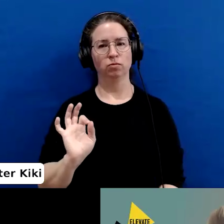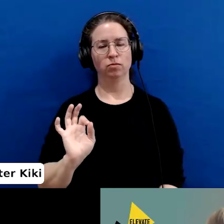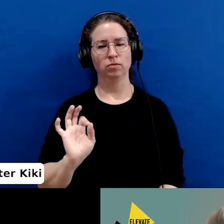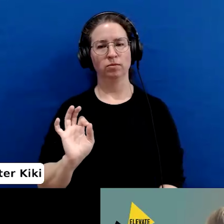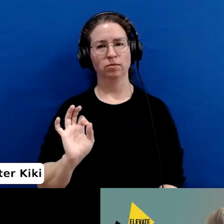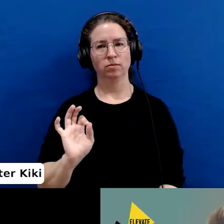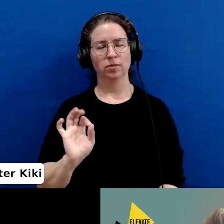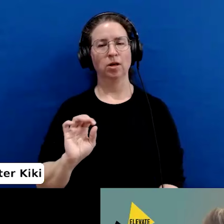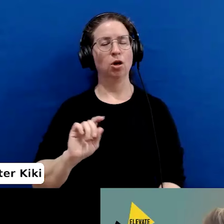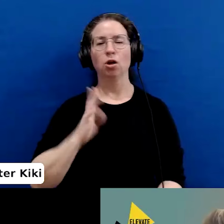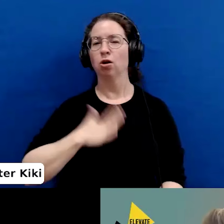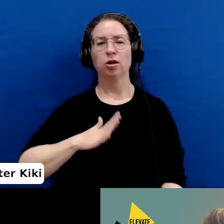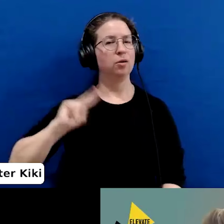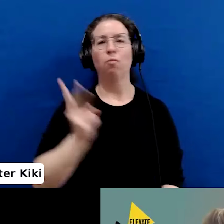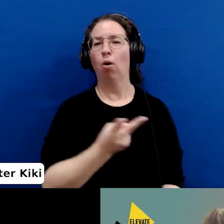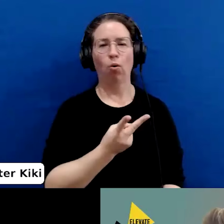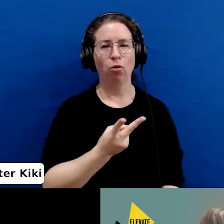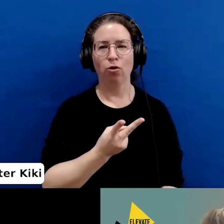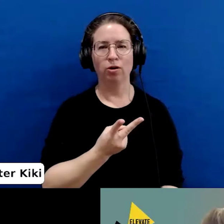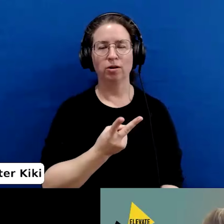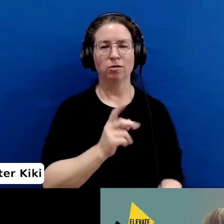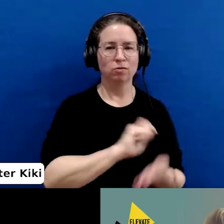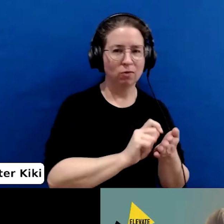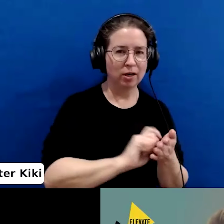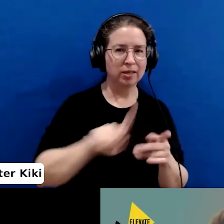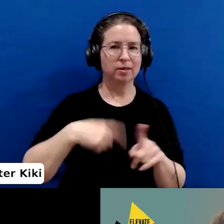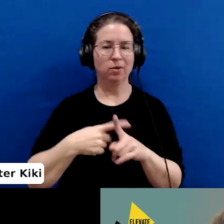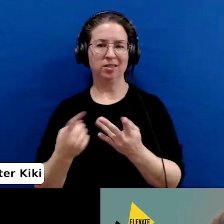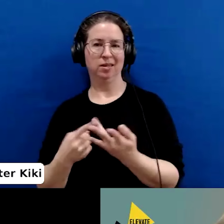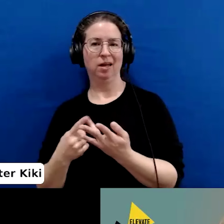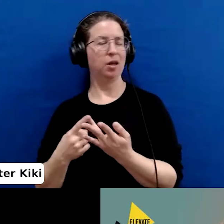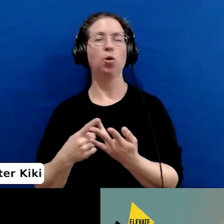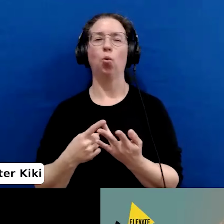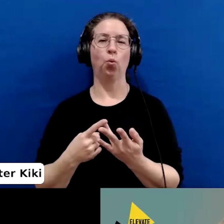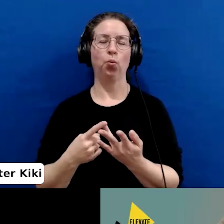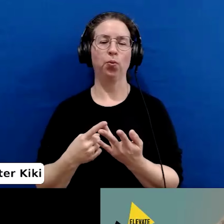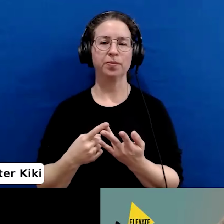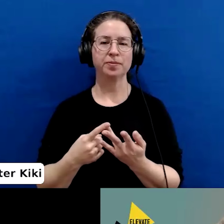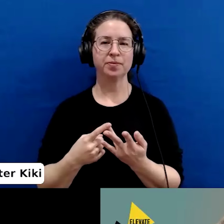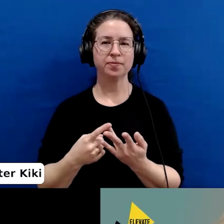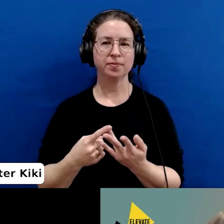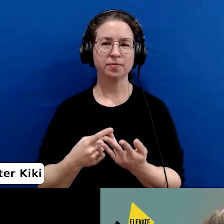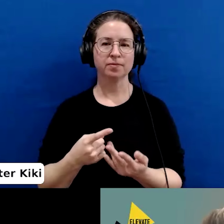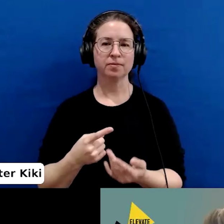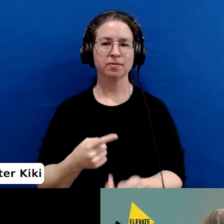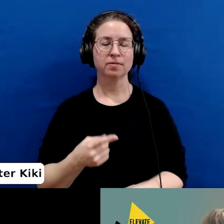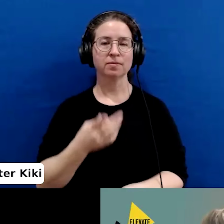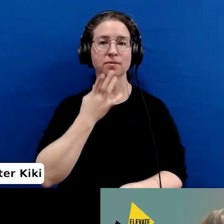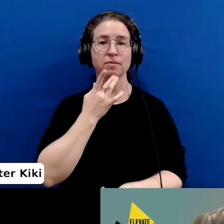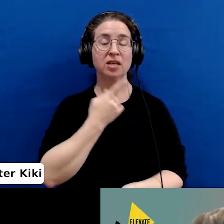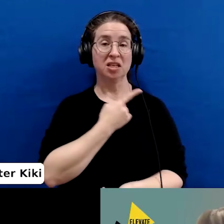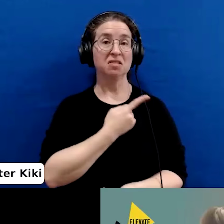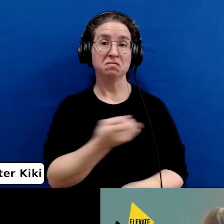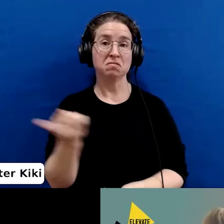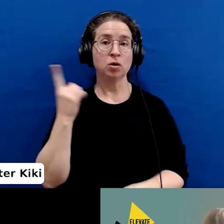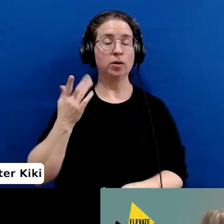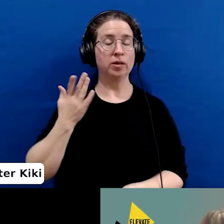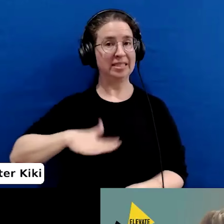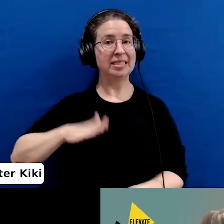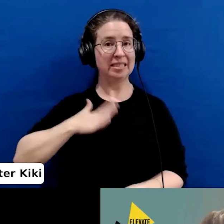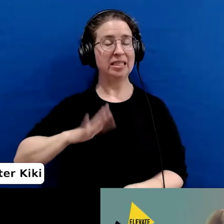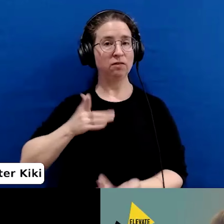an alternative. You would complete one or the other. But if that is a requirement for you or you need